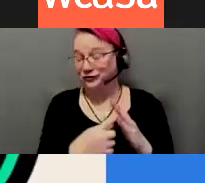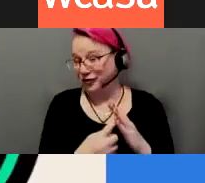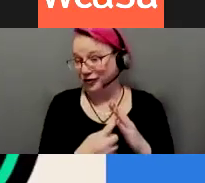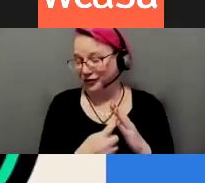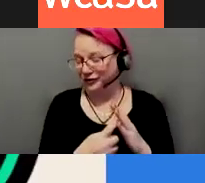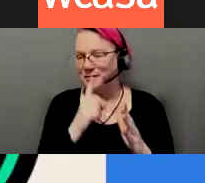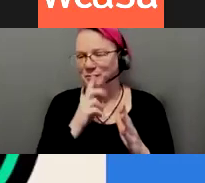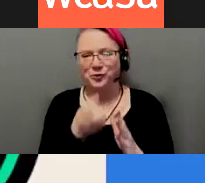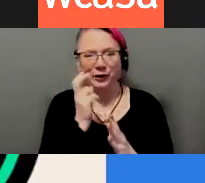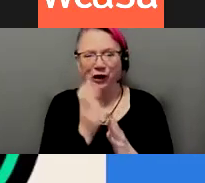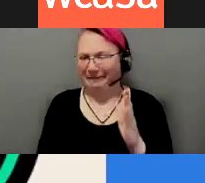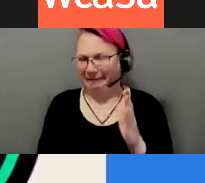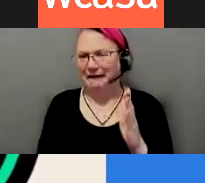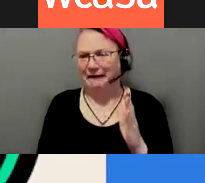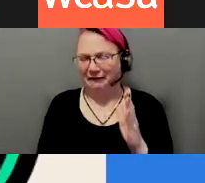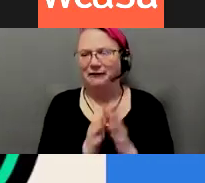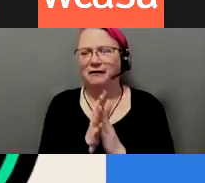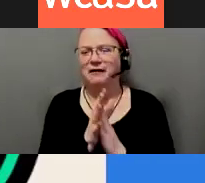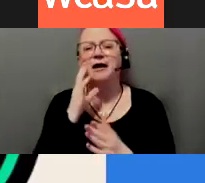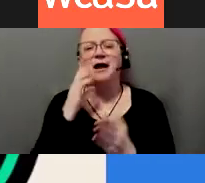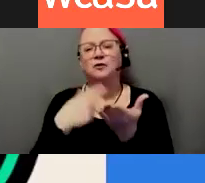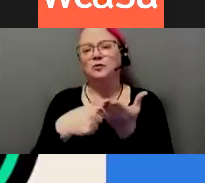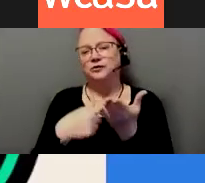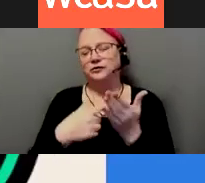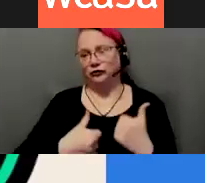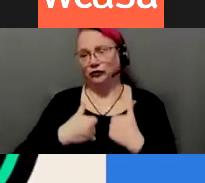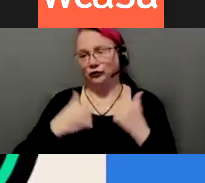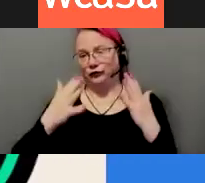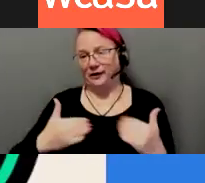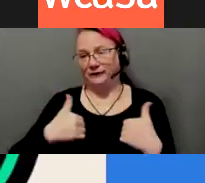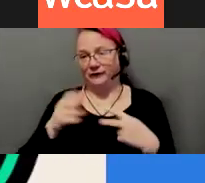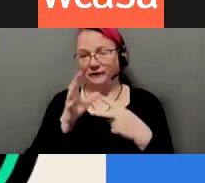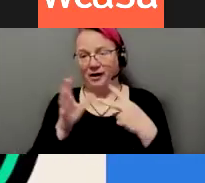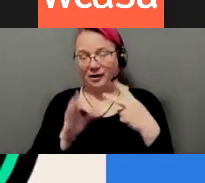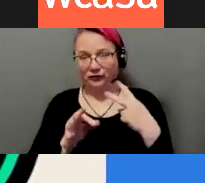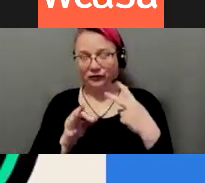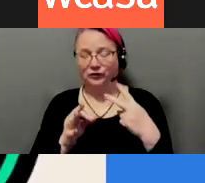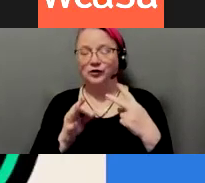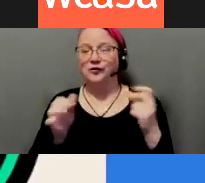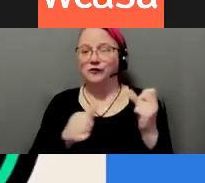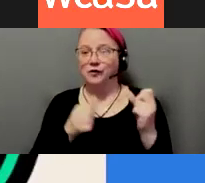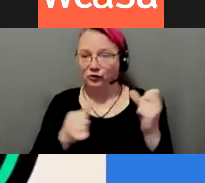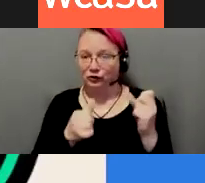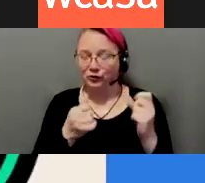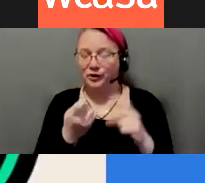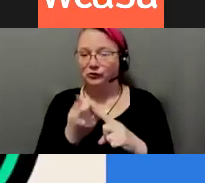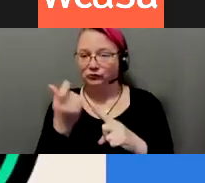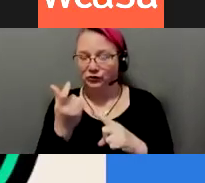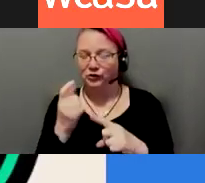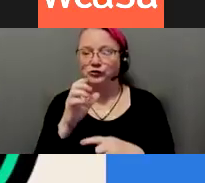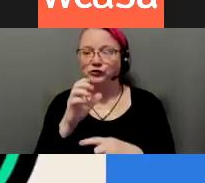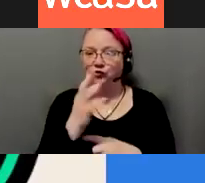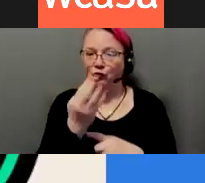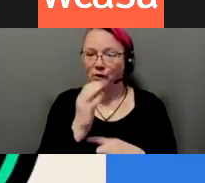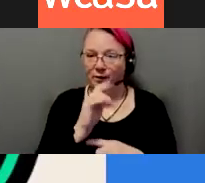dig in here. As we'll discuss, survivors have options for pursuing content removal using criminal and civil laws, as